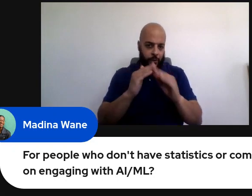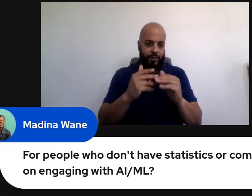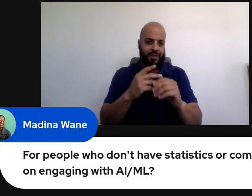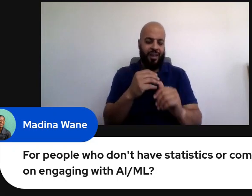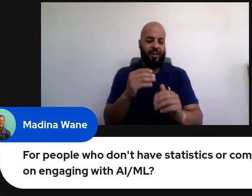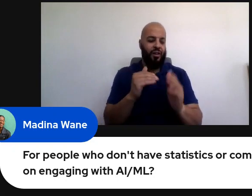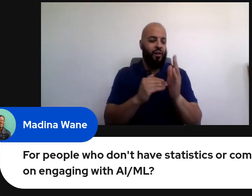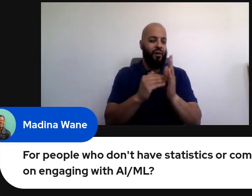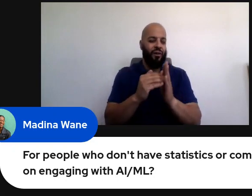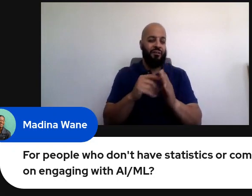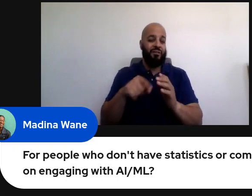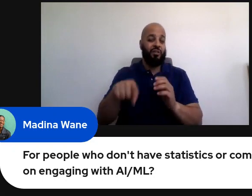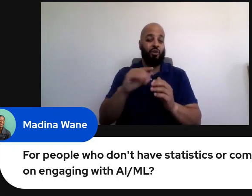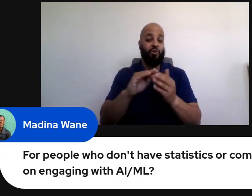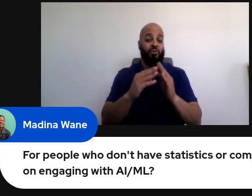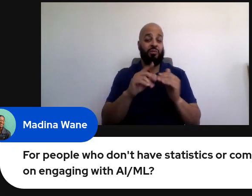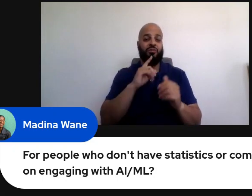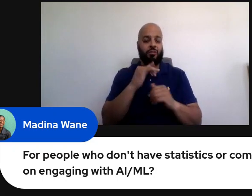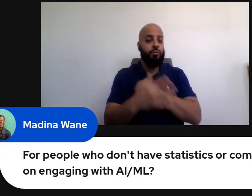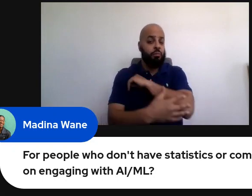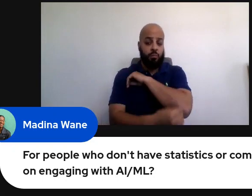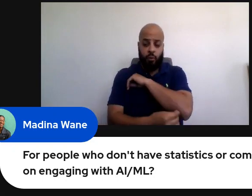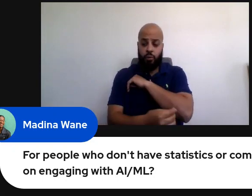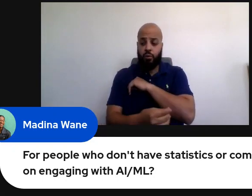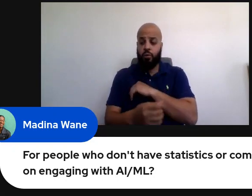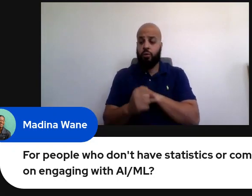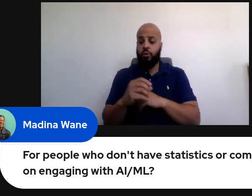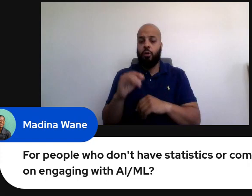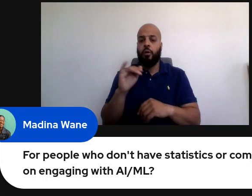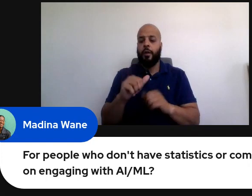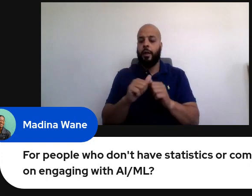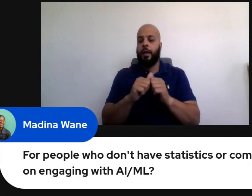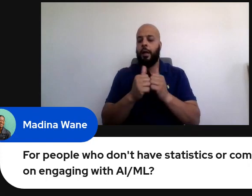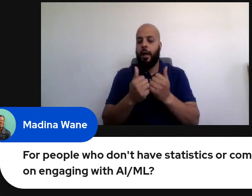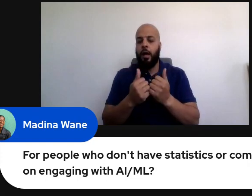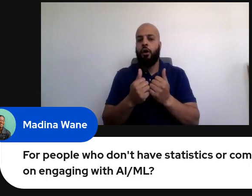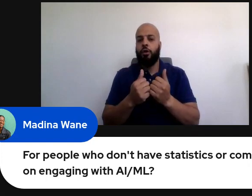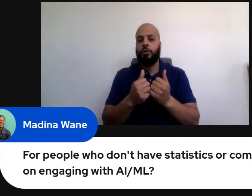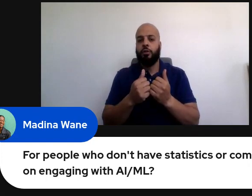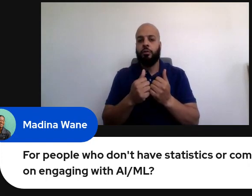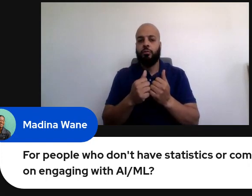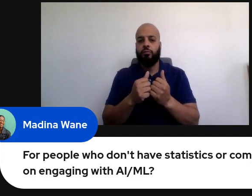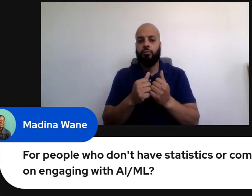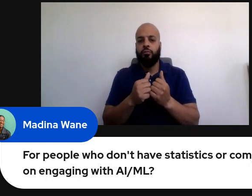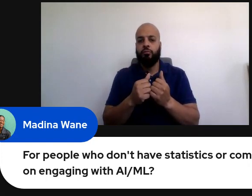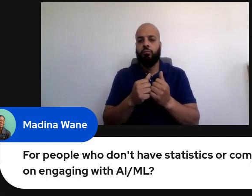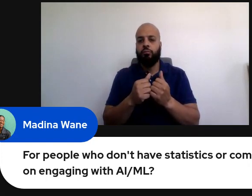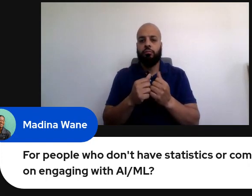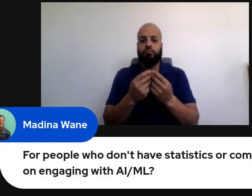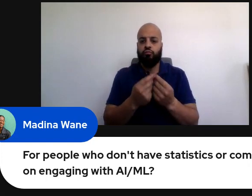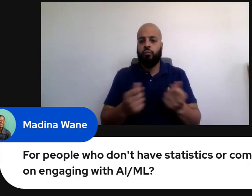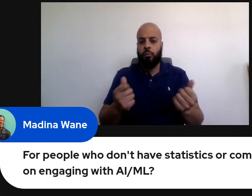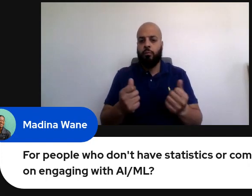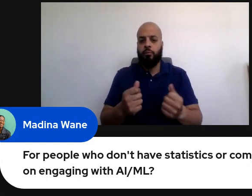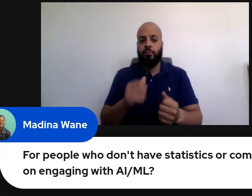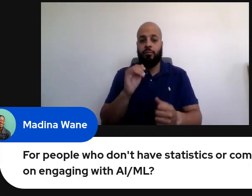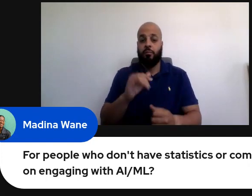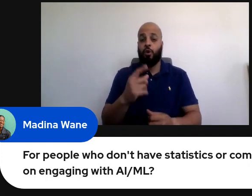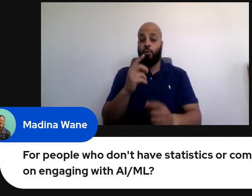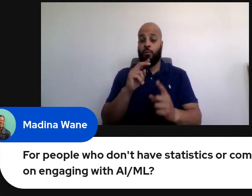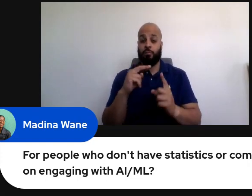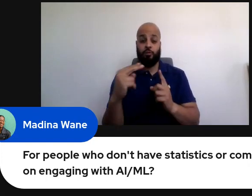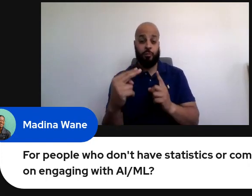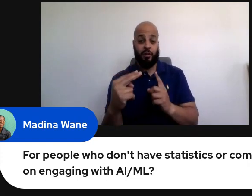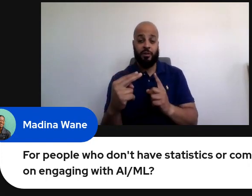are underrepresented groups in our data sets as well, how to code. It's one angle to tackle this from, but I do